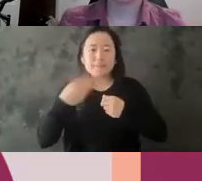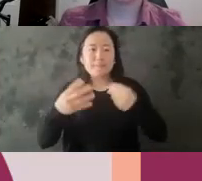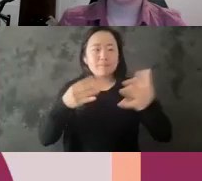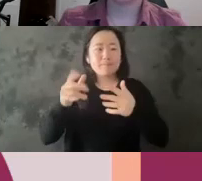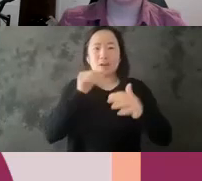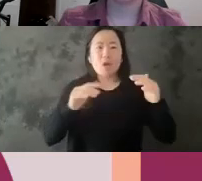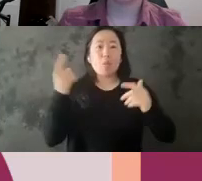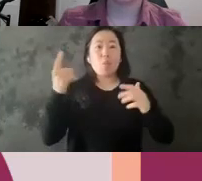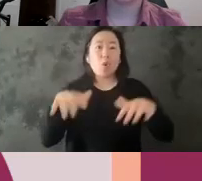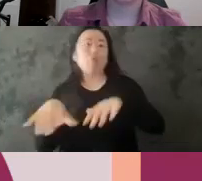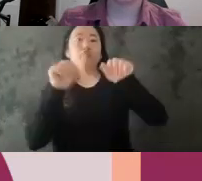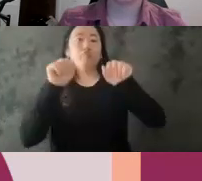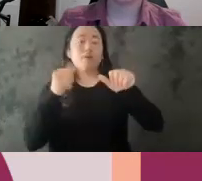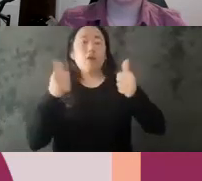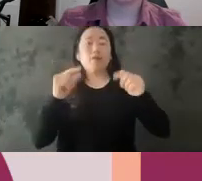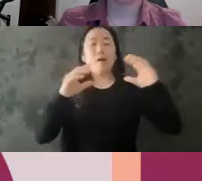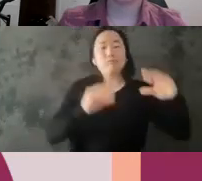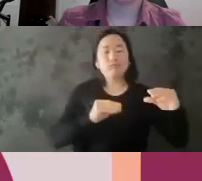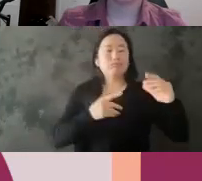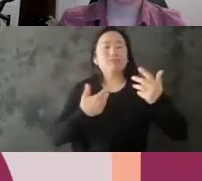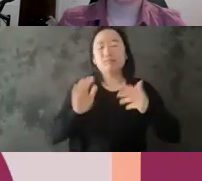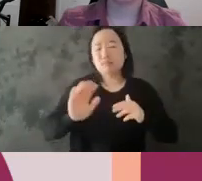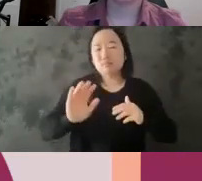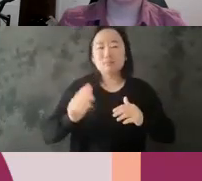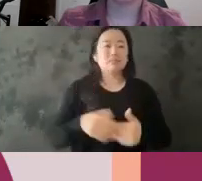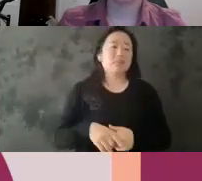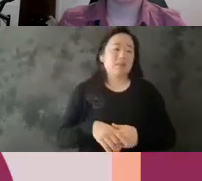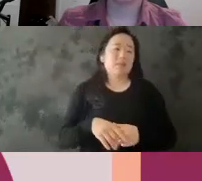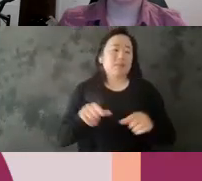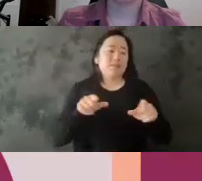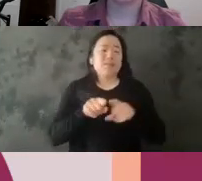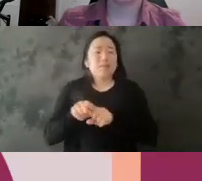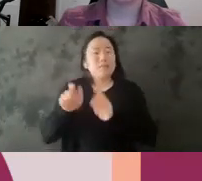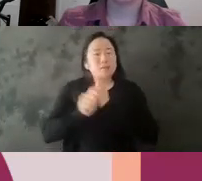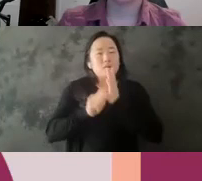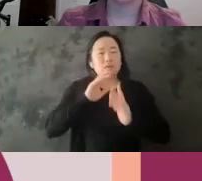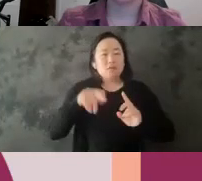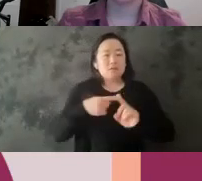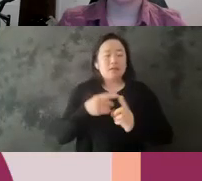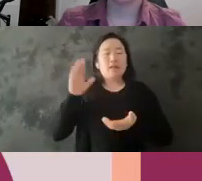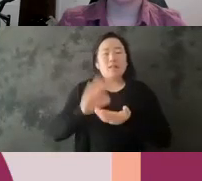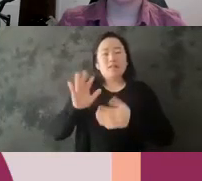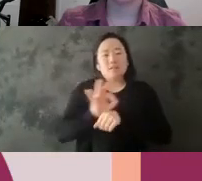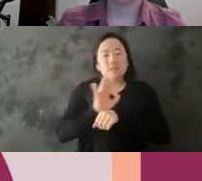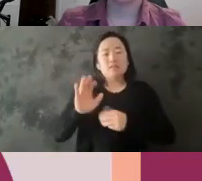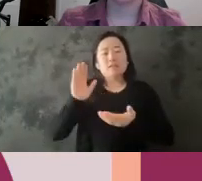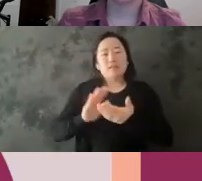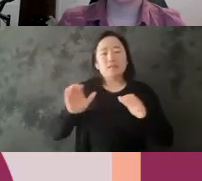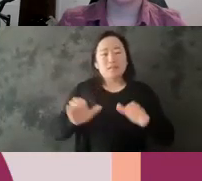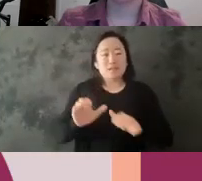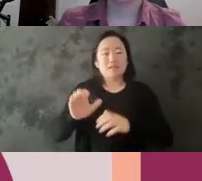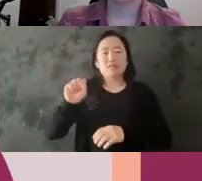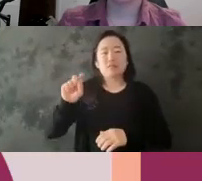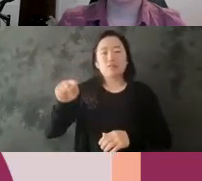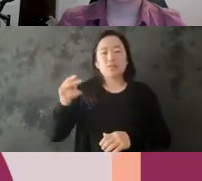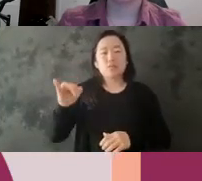regulation. And then it also talks about a less functional or less active soothing system can be a result of trauma, can